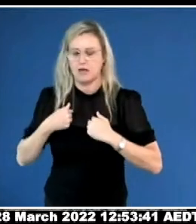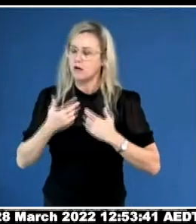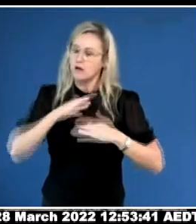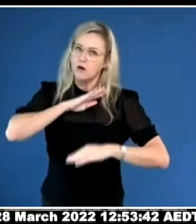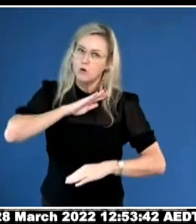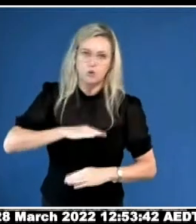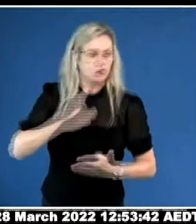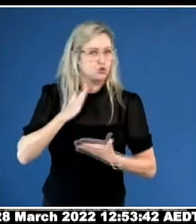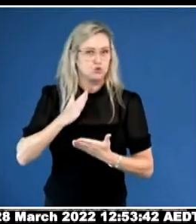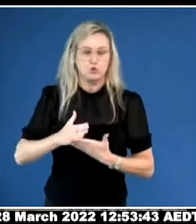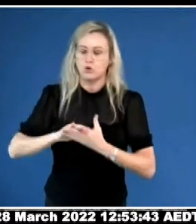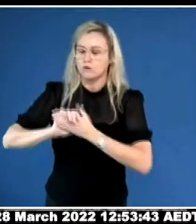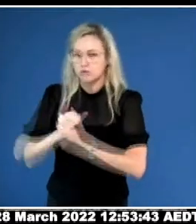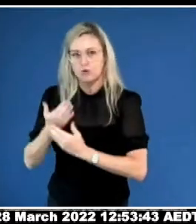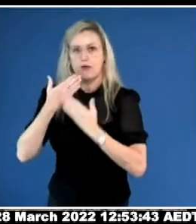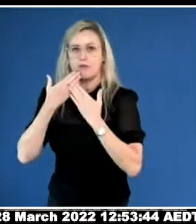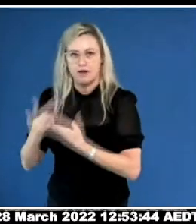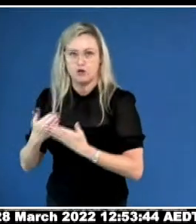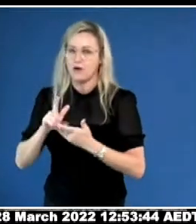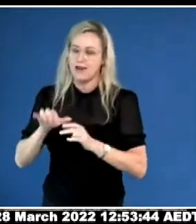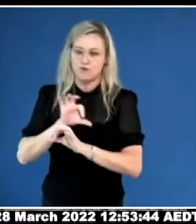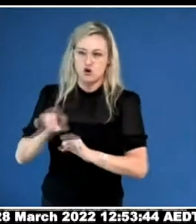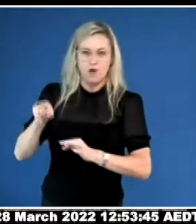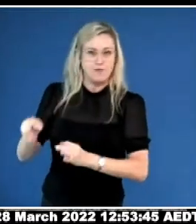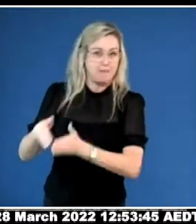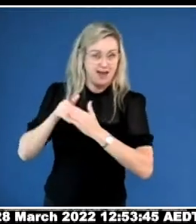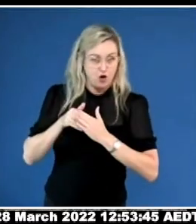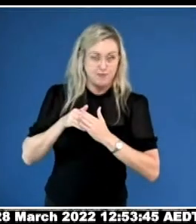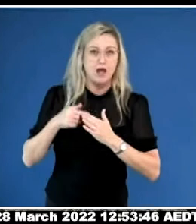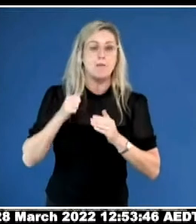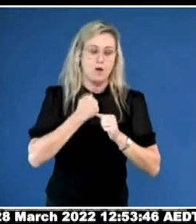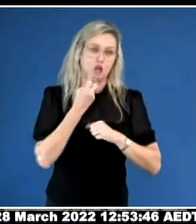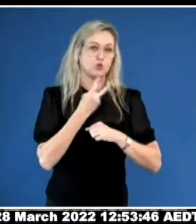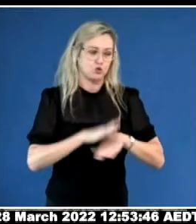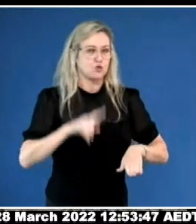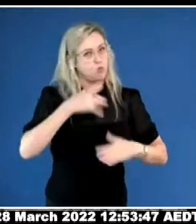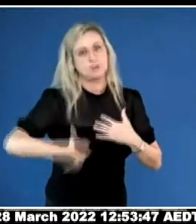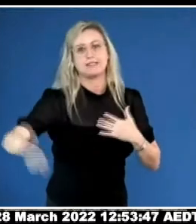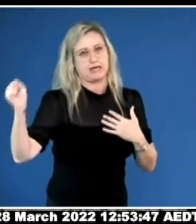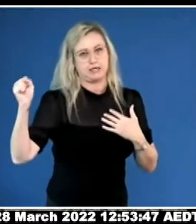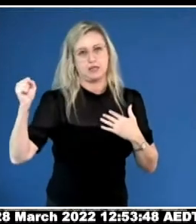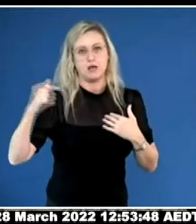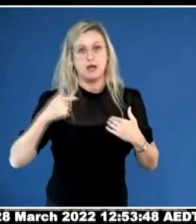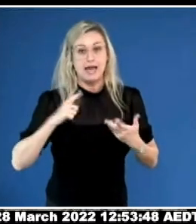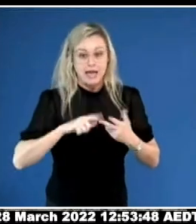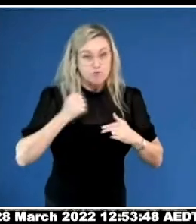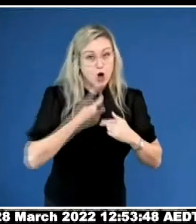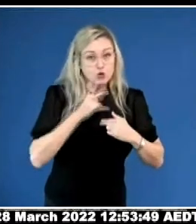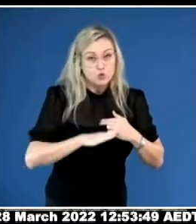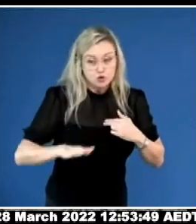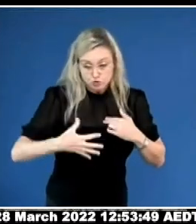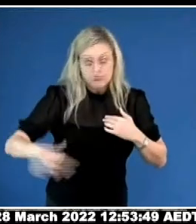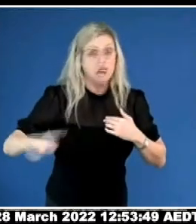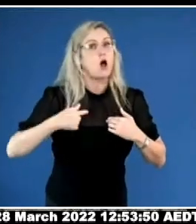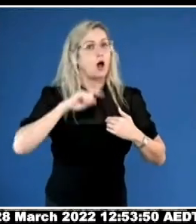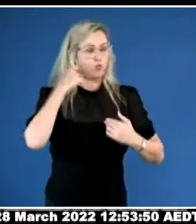don't think I would be here today. Without my children, I would have completely given up and I would have ended it. I would have ended my life, or he would